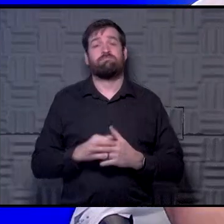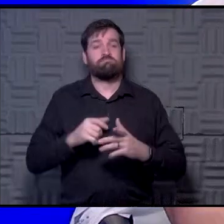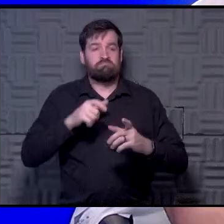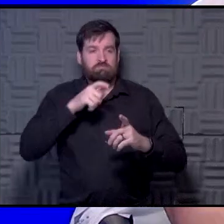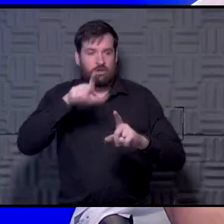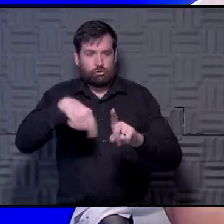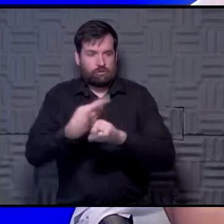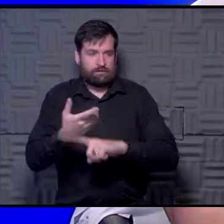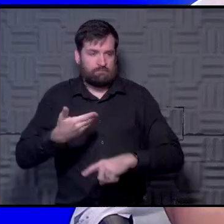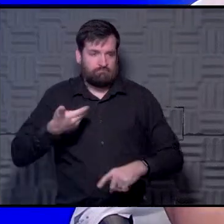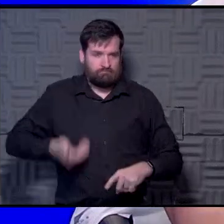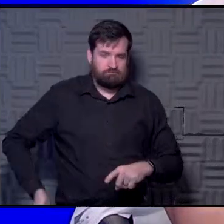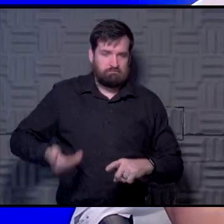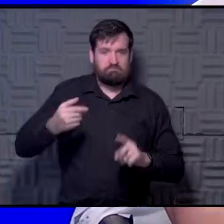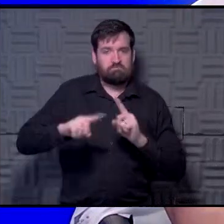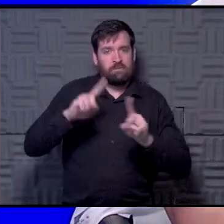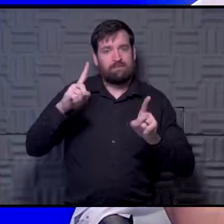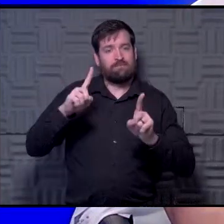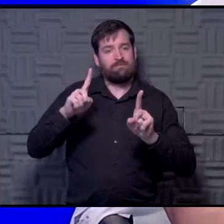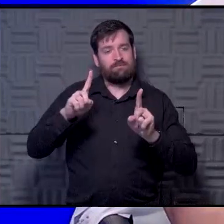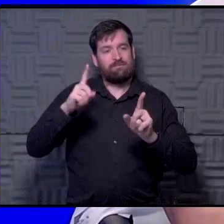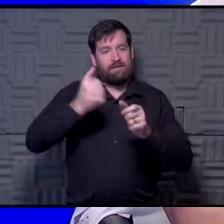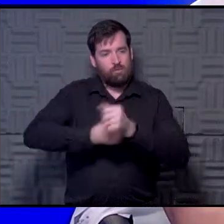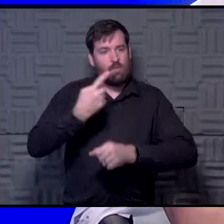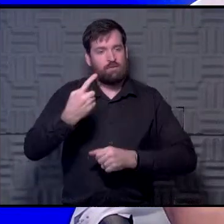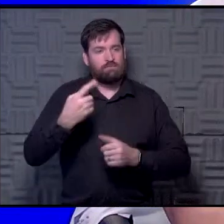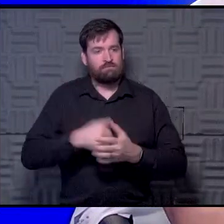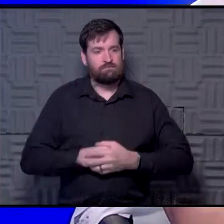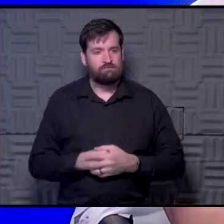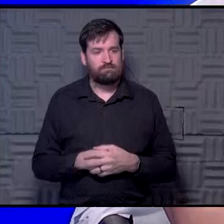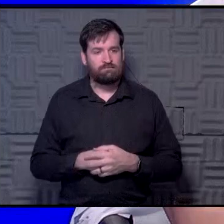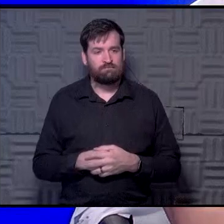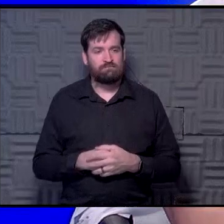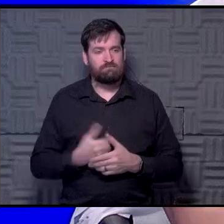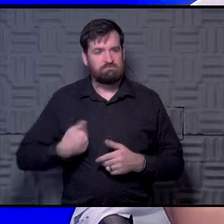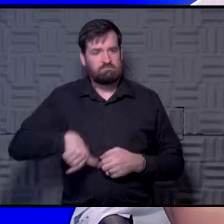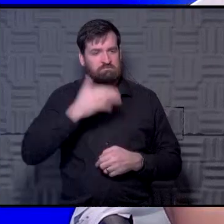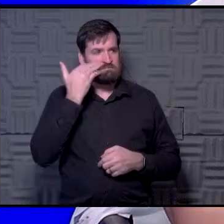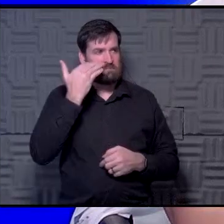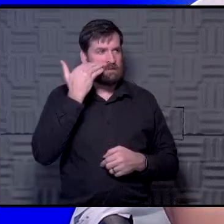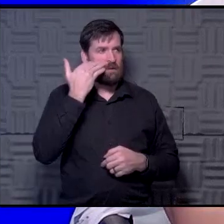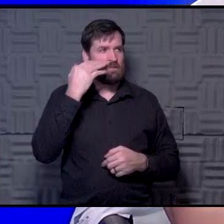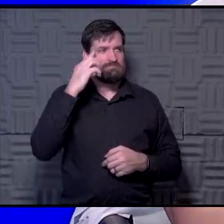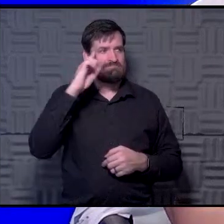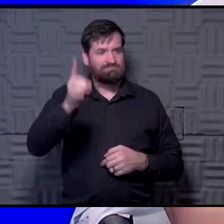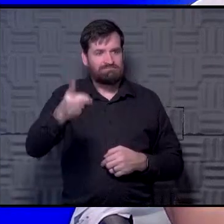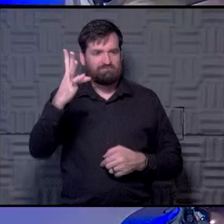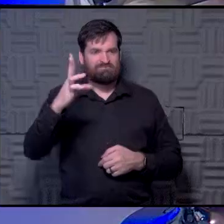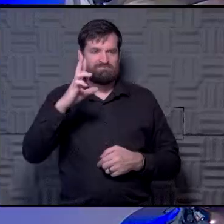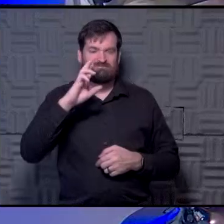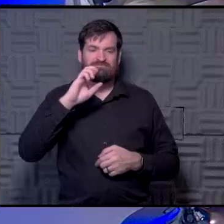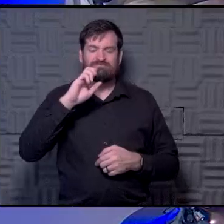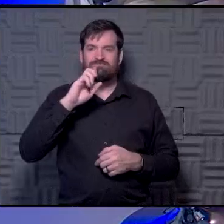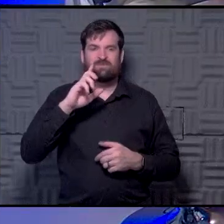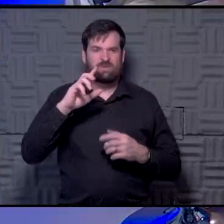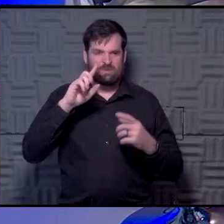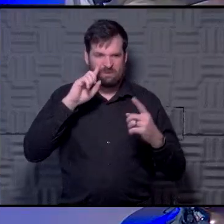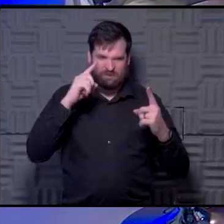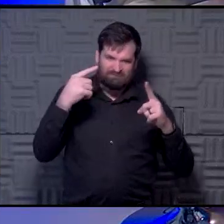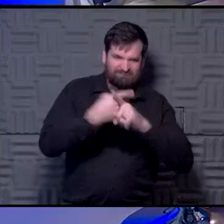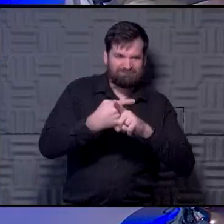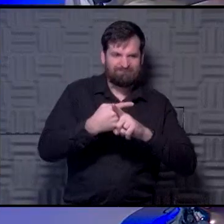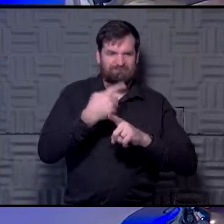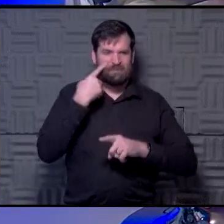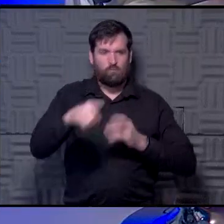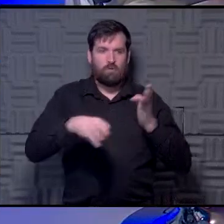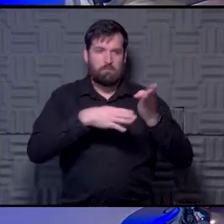not just for me, but for everybody. And we know that it is a horrible, sharp, dual-edged sword, especially for